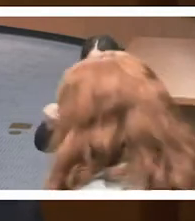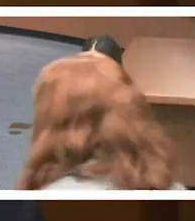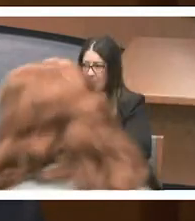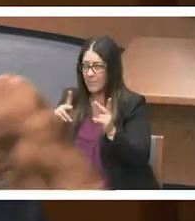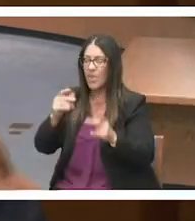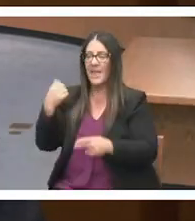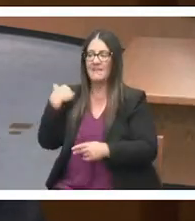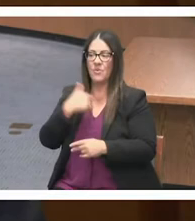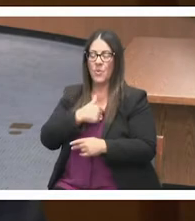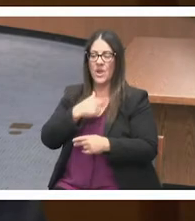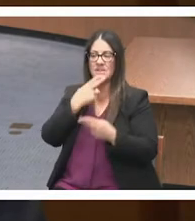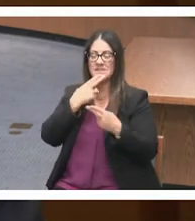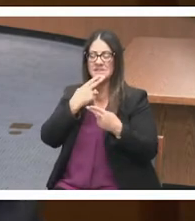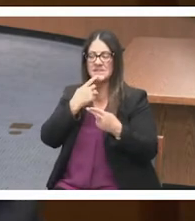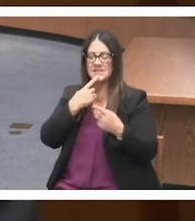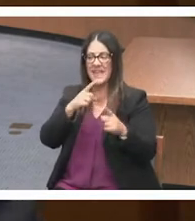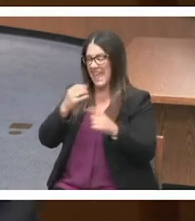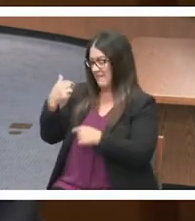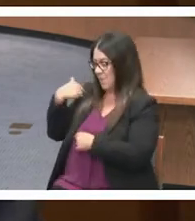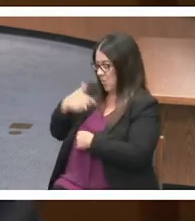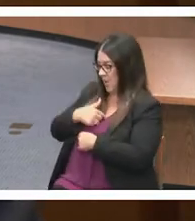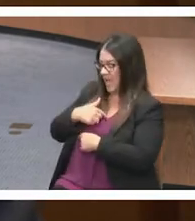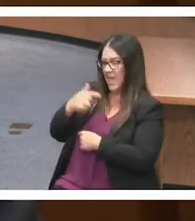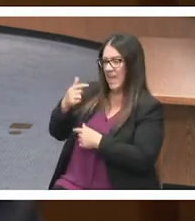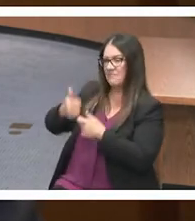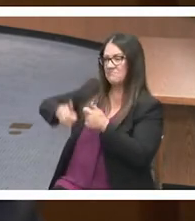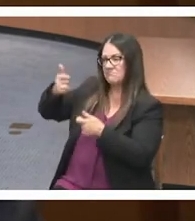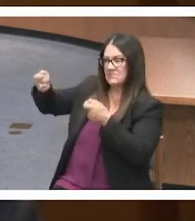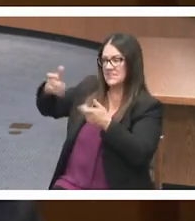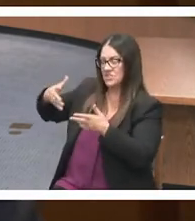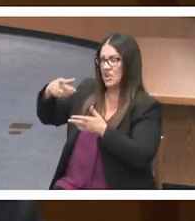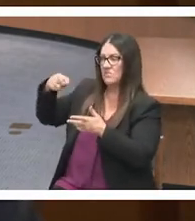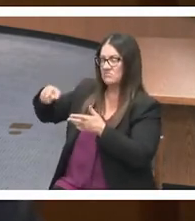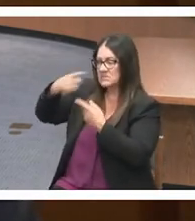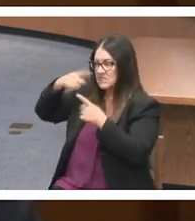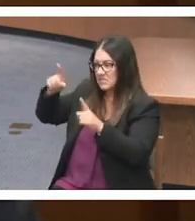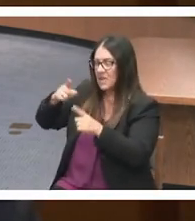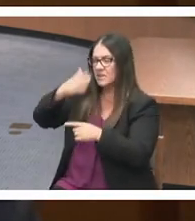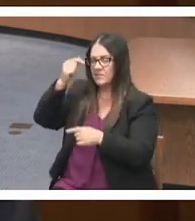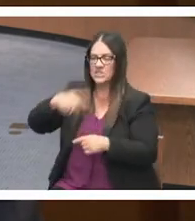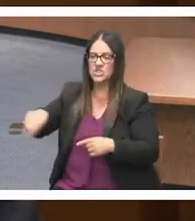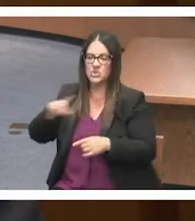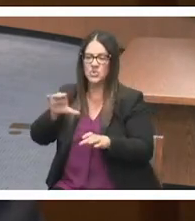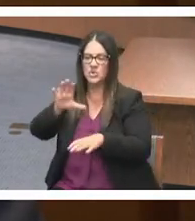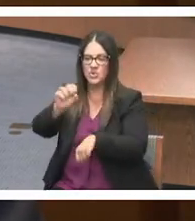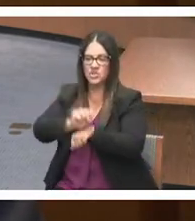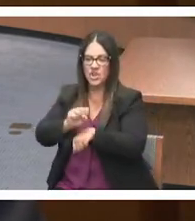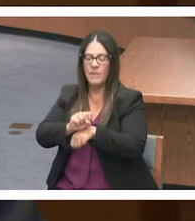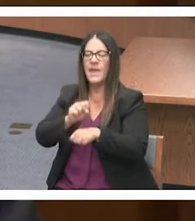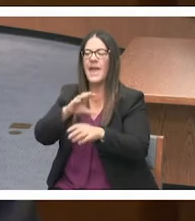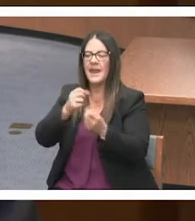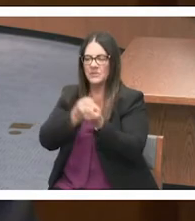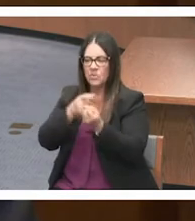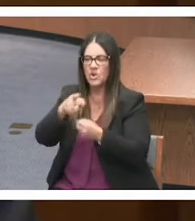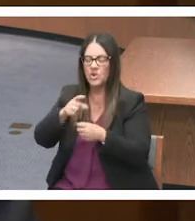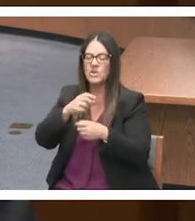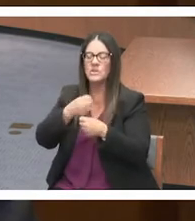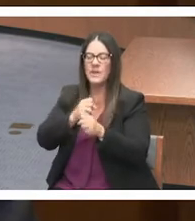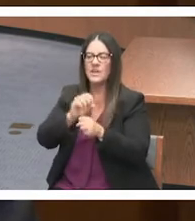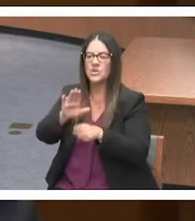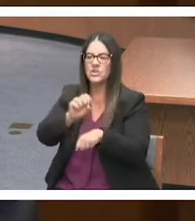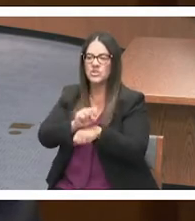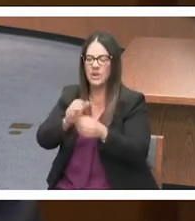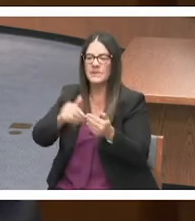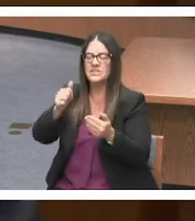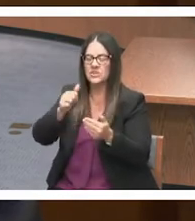successful at the secretary's office, it's ultimately enabling you to do your jobs as best as you can. Let me transition to questions